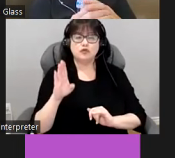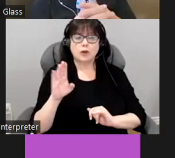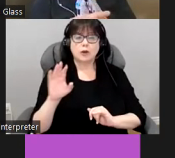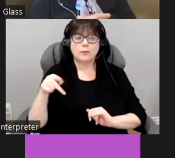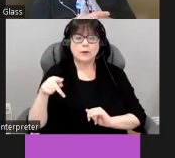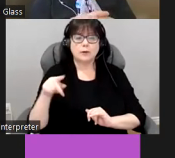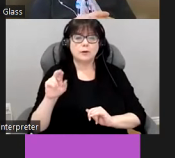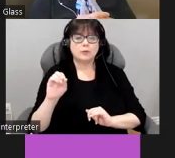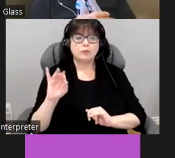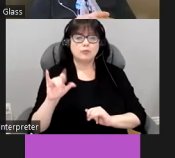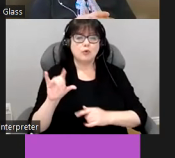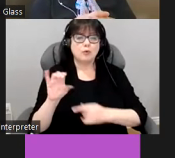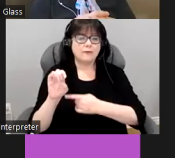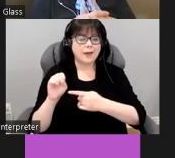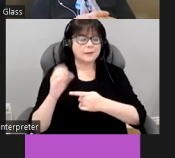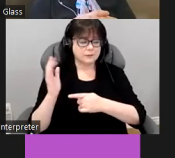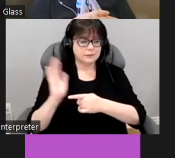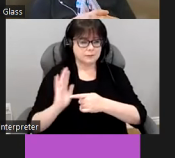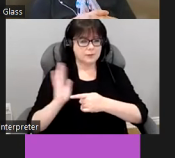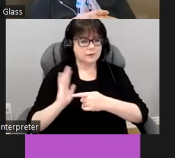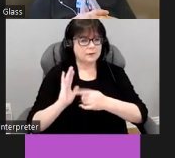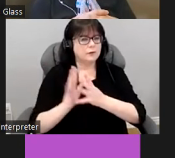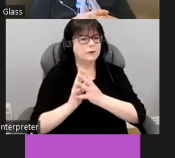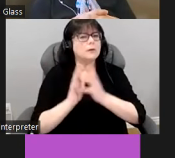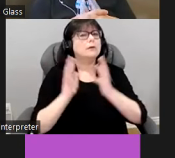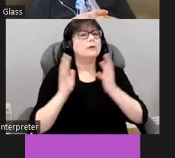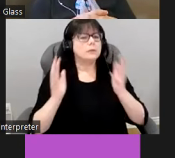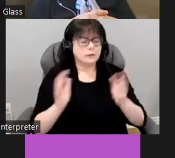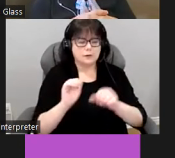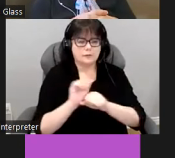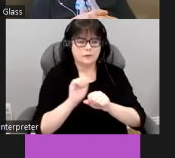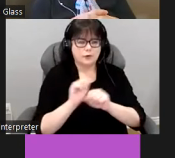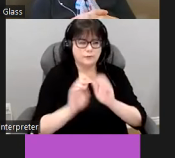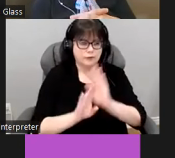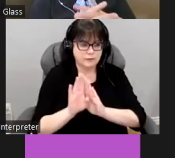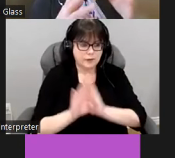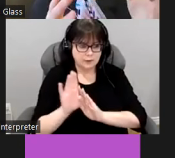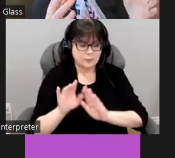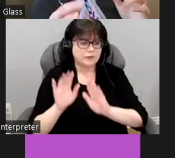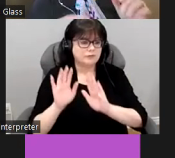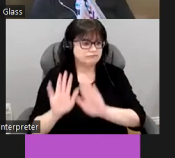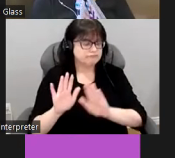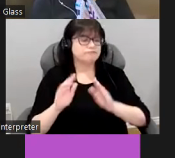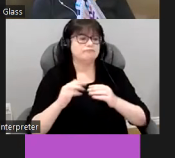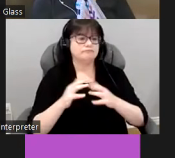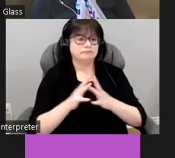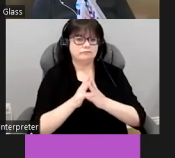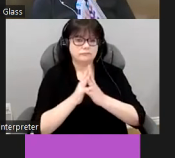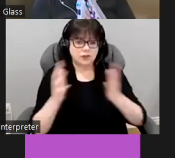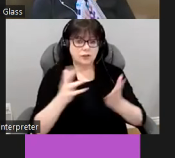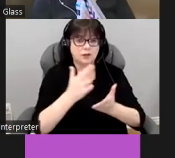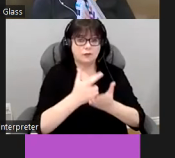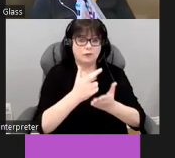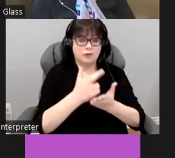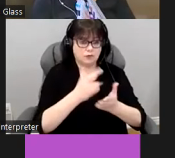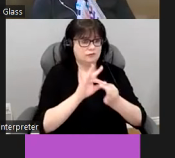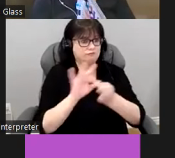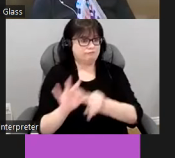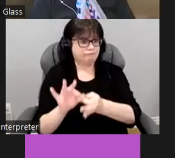an enormous amount of work and a whole lot of resources tied to this essential skills framework back at that